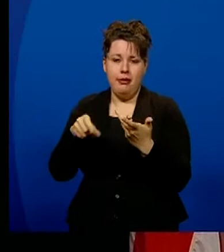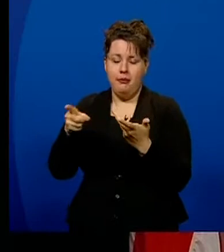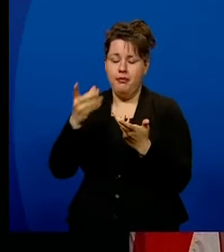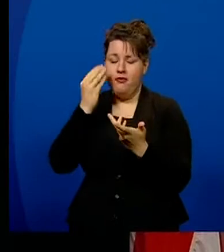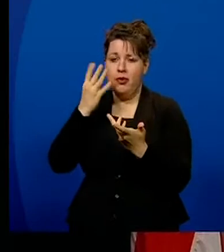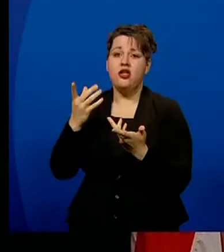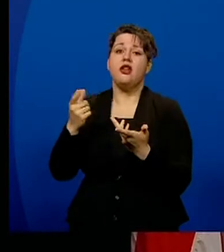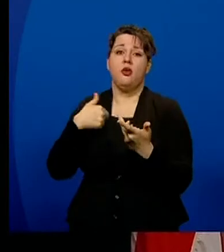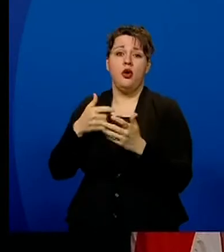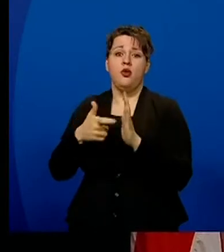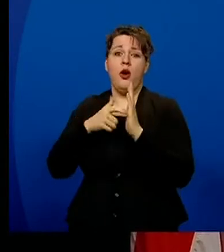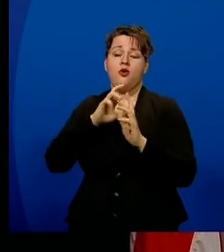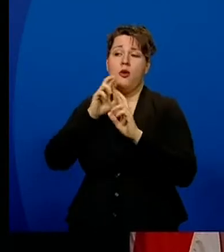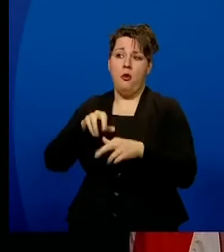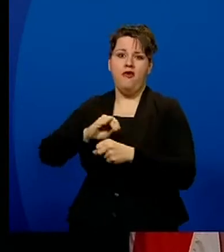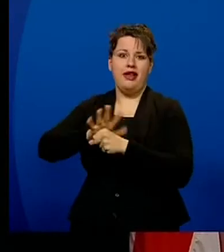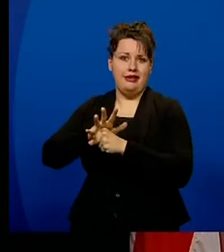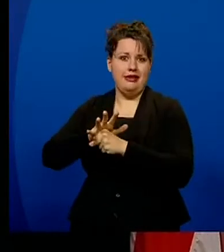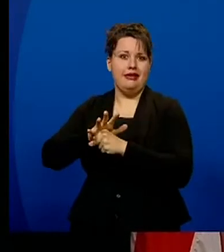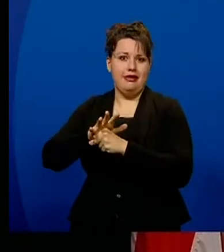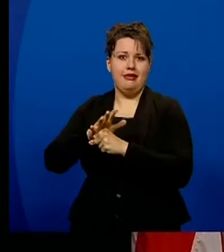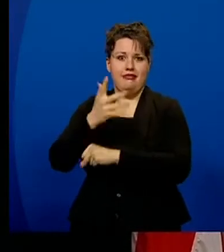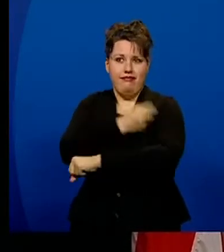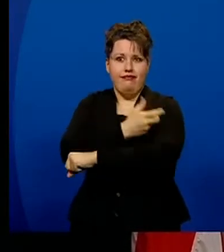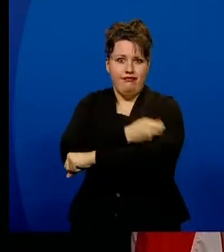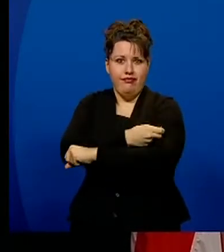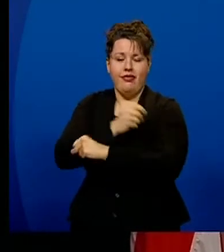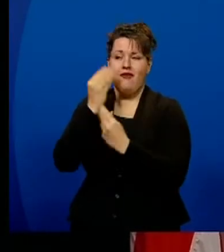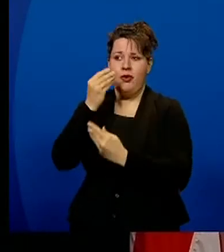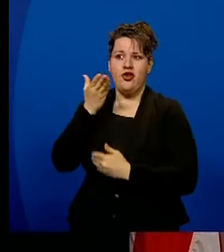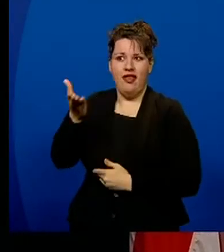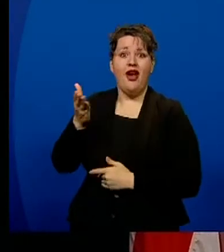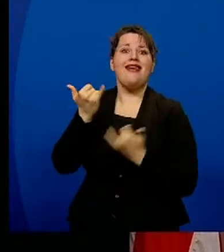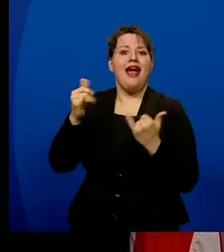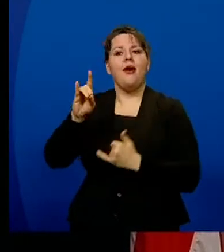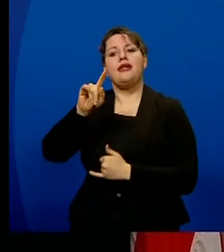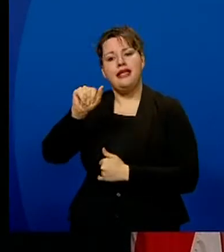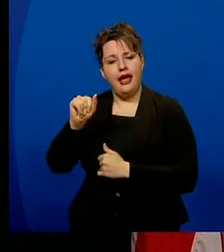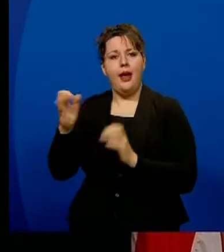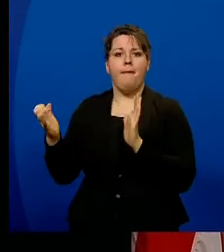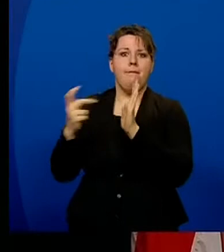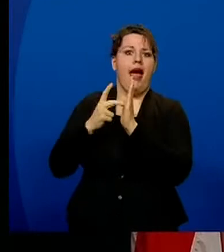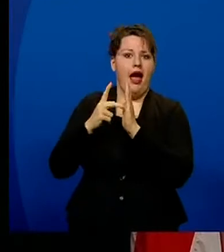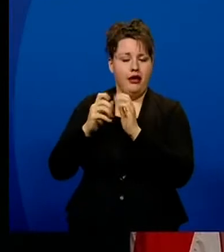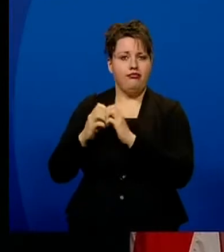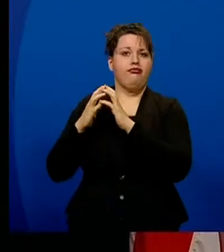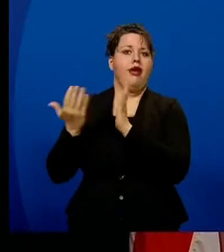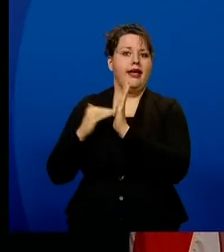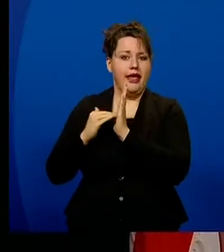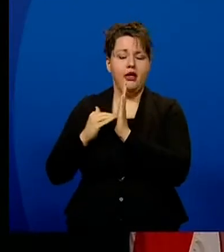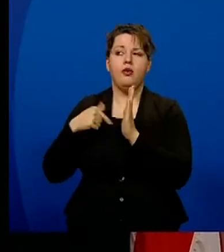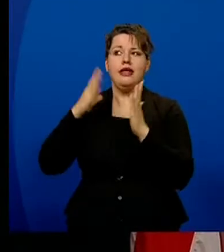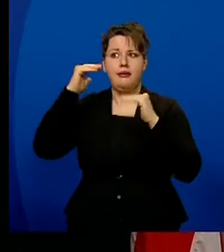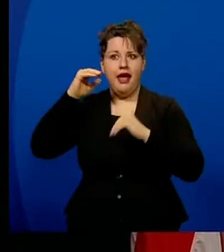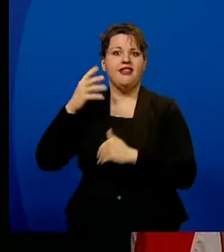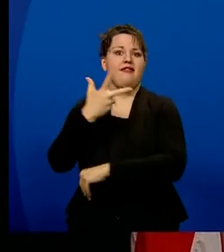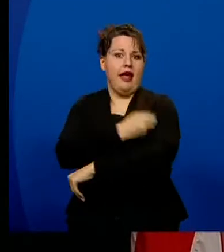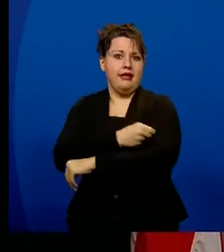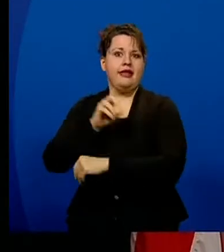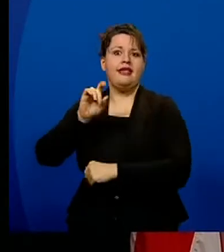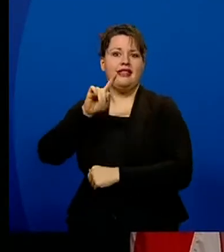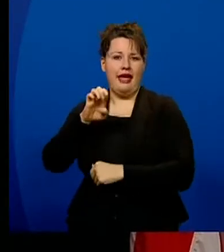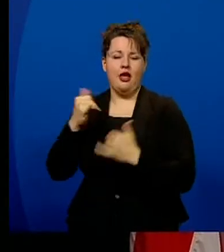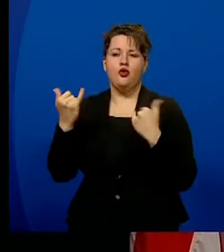COVID-19 vaccine information. The data center has now been restored, and we expect that our vaccine data will be updated